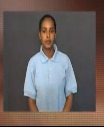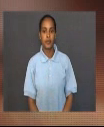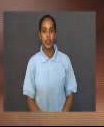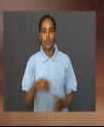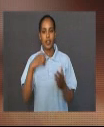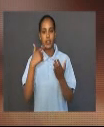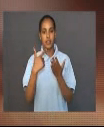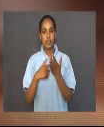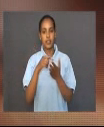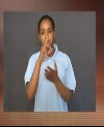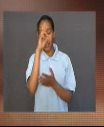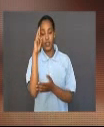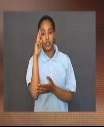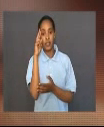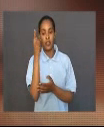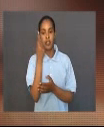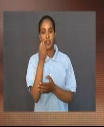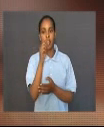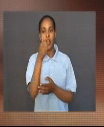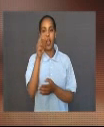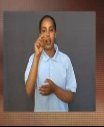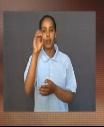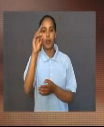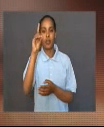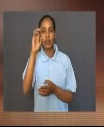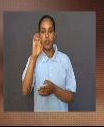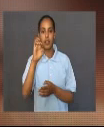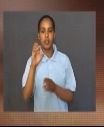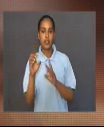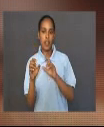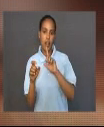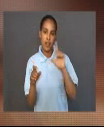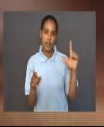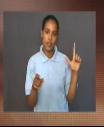In this case, the anode is on the left